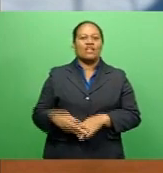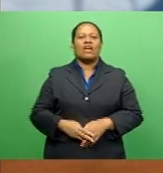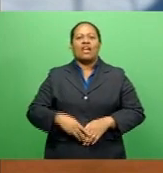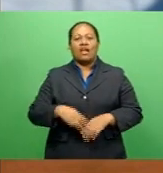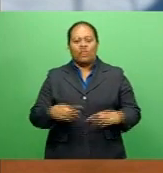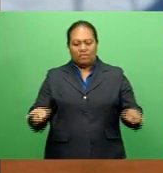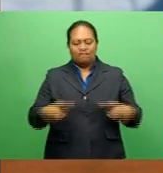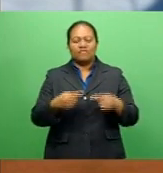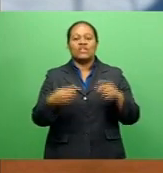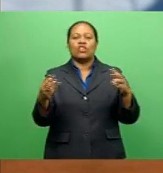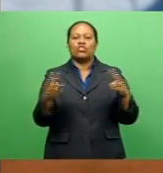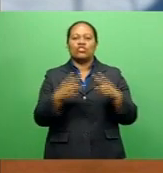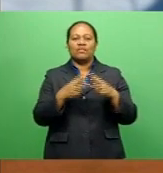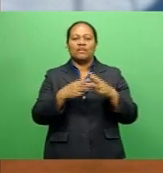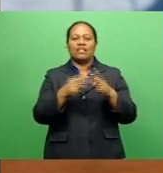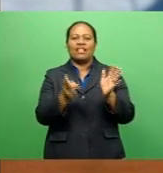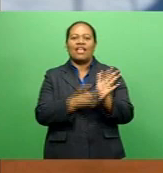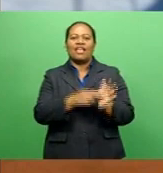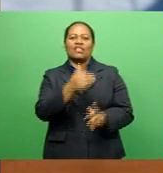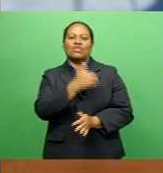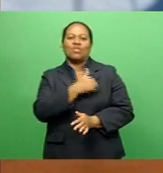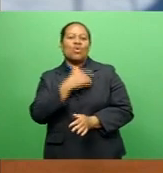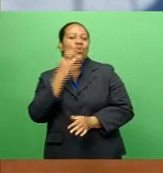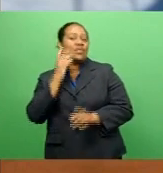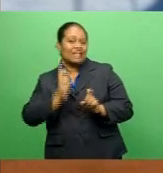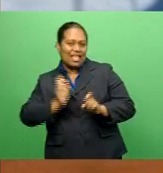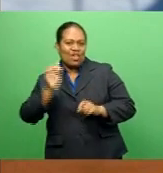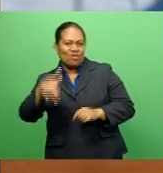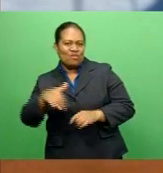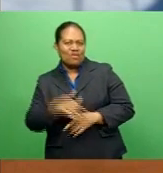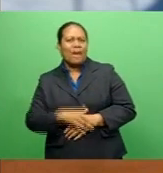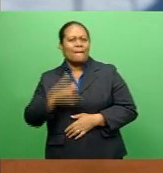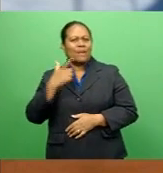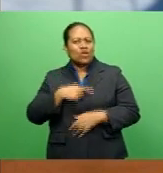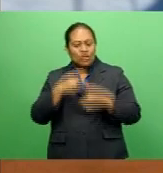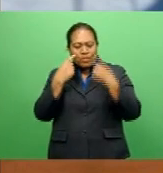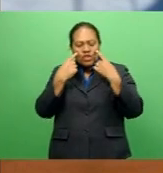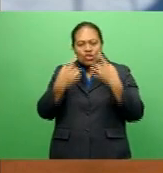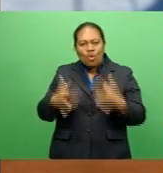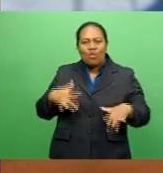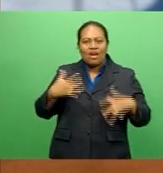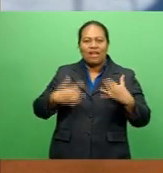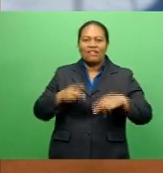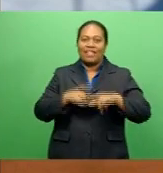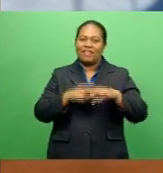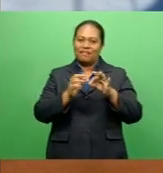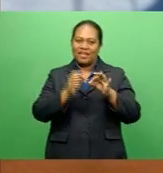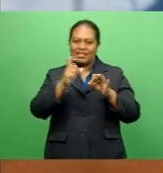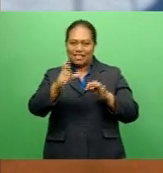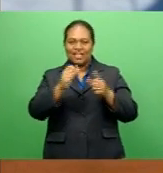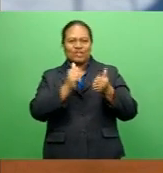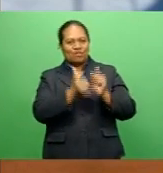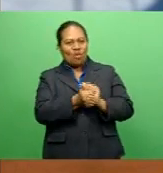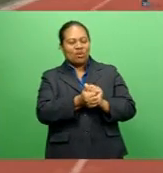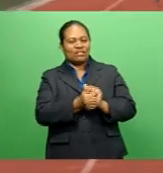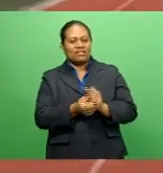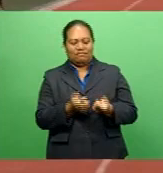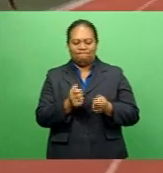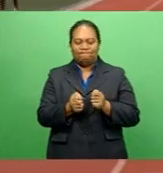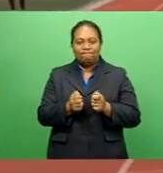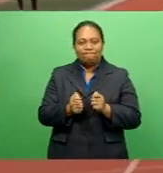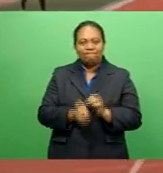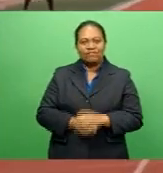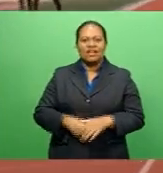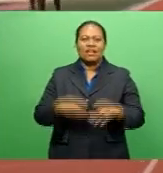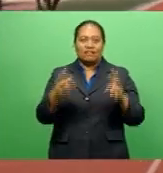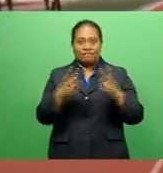at the Triple N Zone from the comfort of their homes when the meet is shown live for the first time on the FBC Sports channel this Friday. Triple